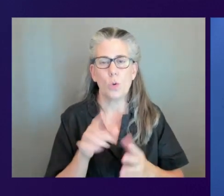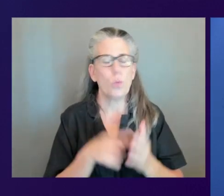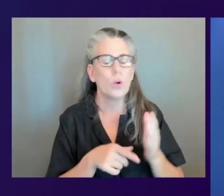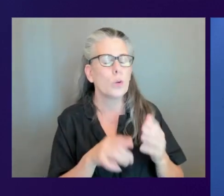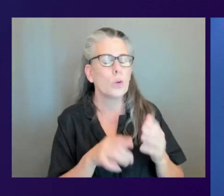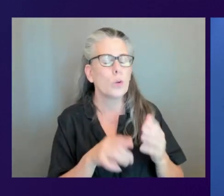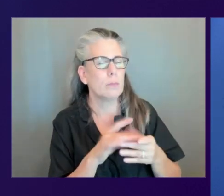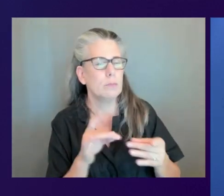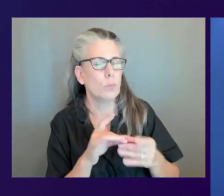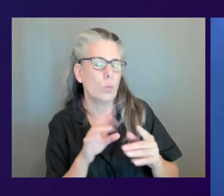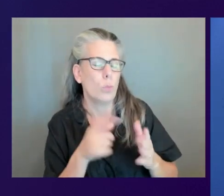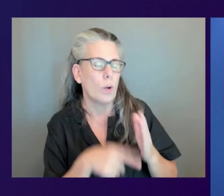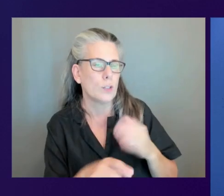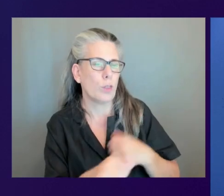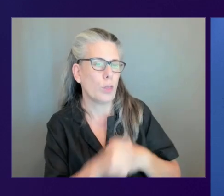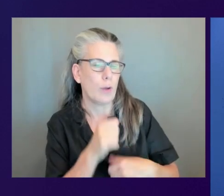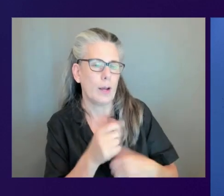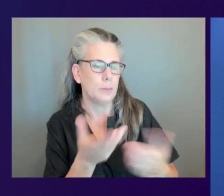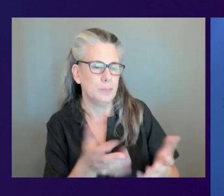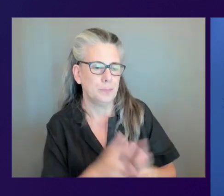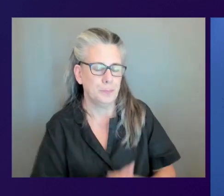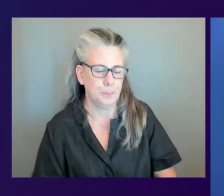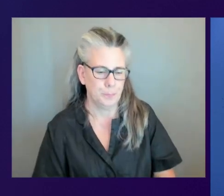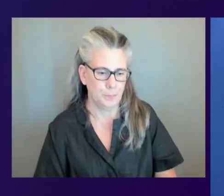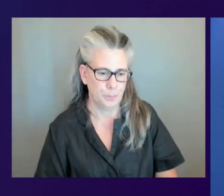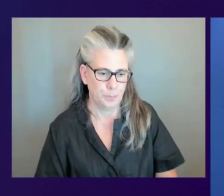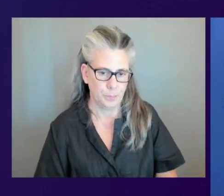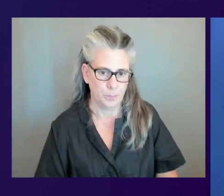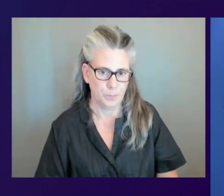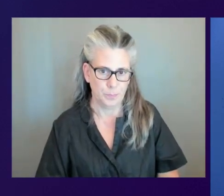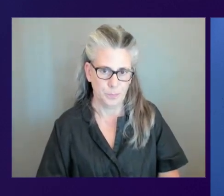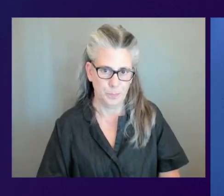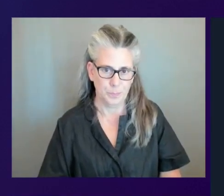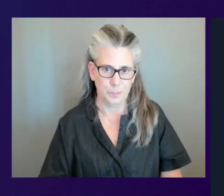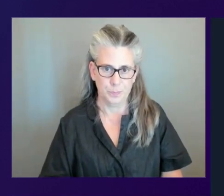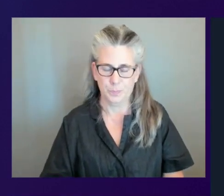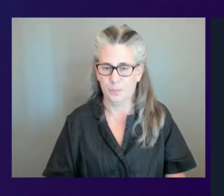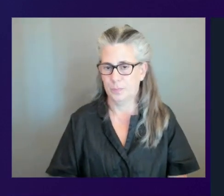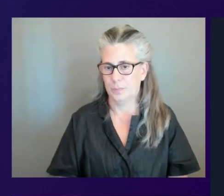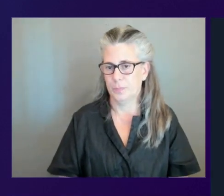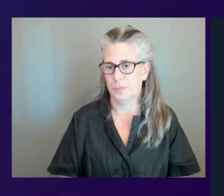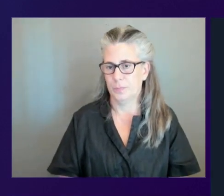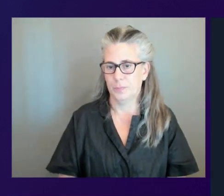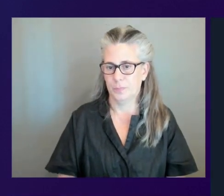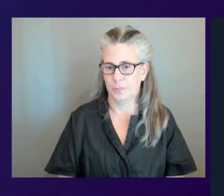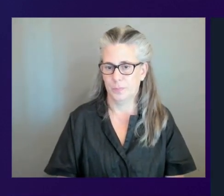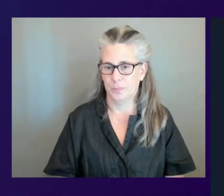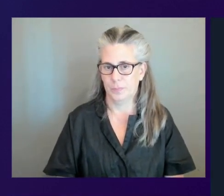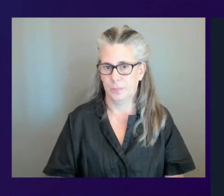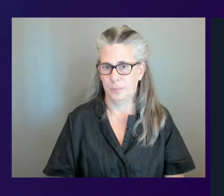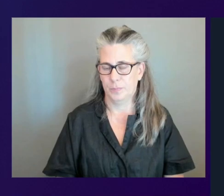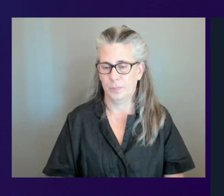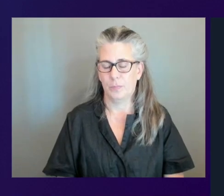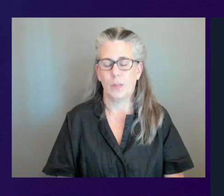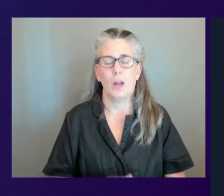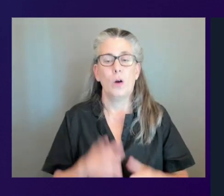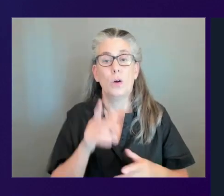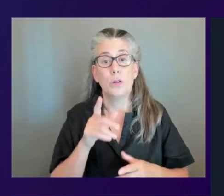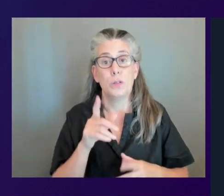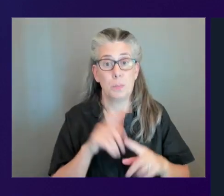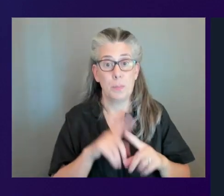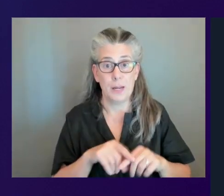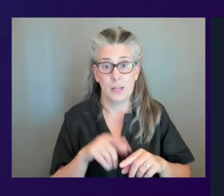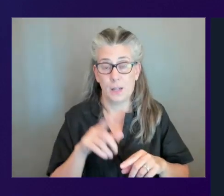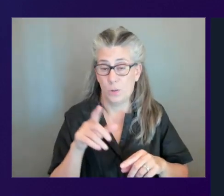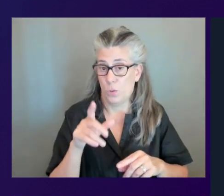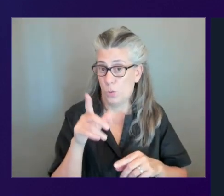browser? Sure. Just throw a few more stats out there, I suppose, just for the group. But basically, again, depending on who you listen to, the security threats, the